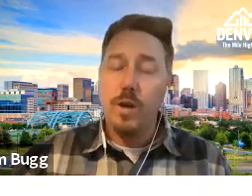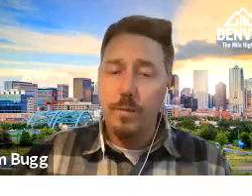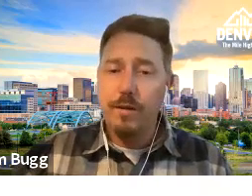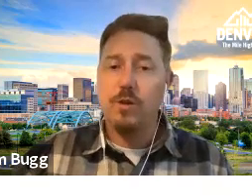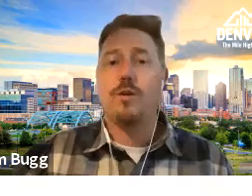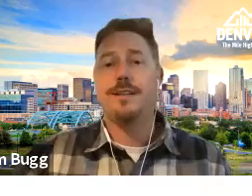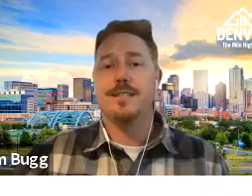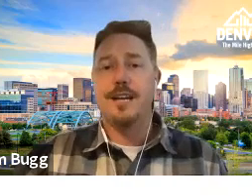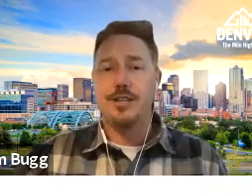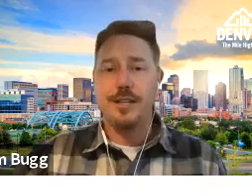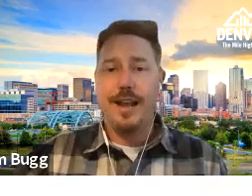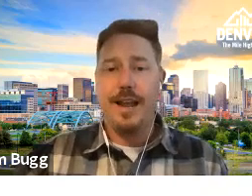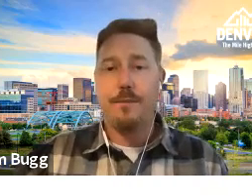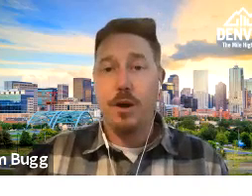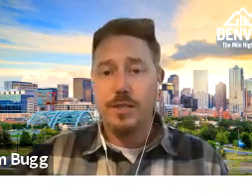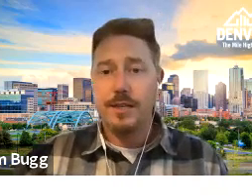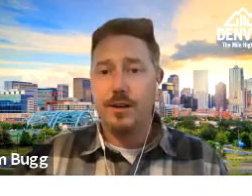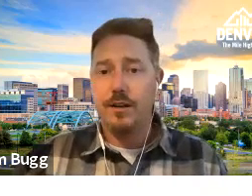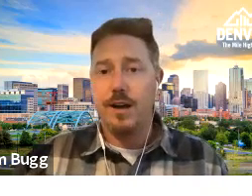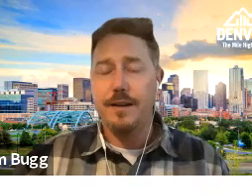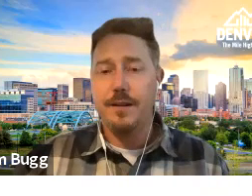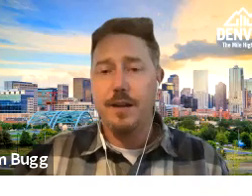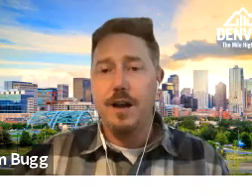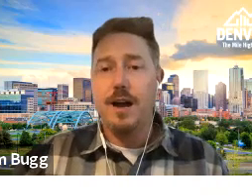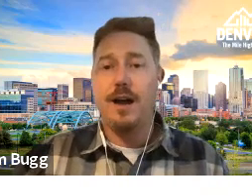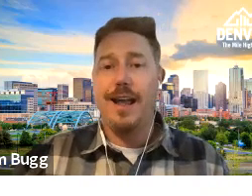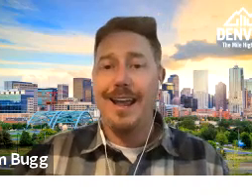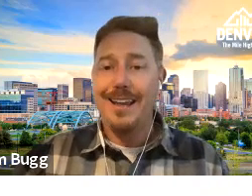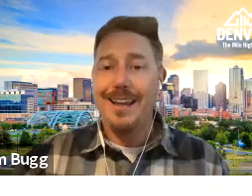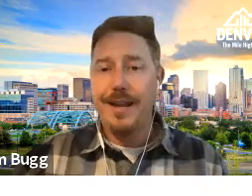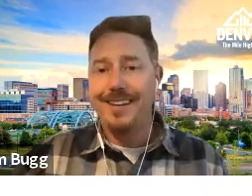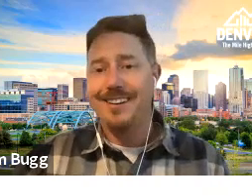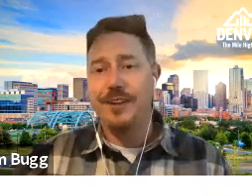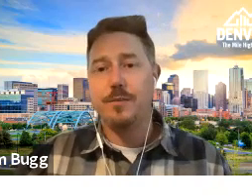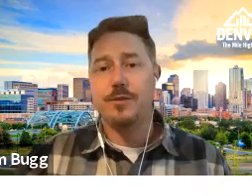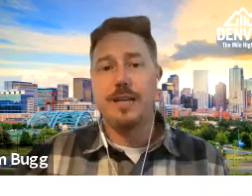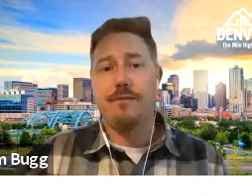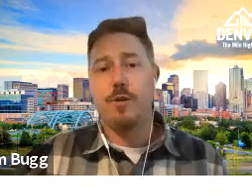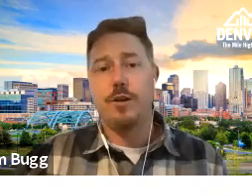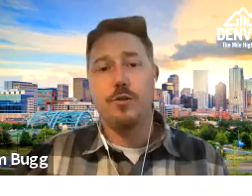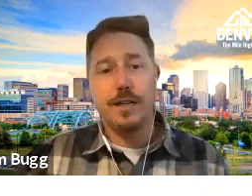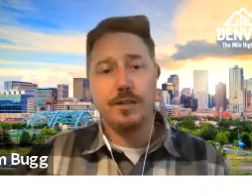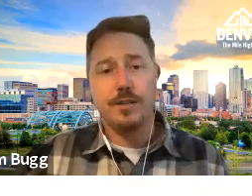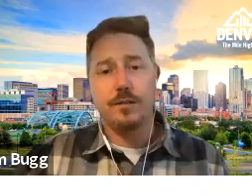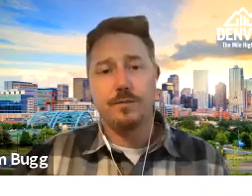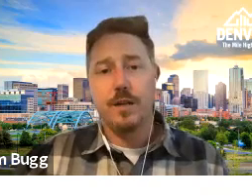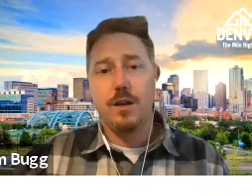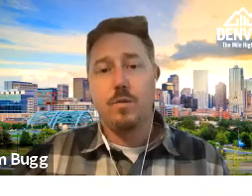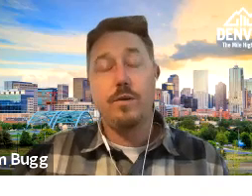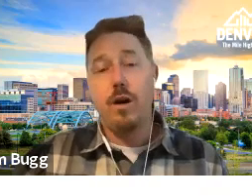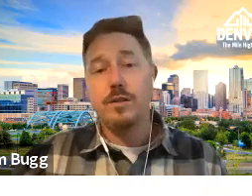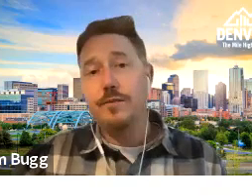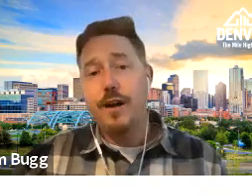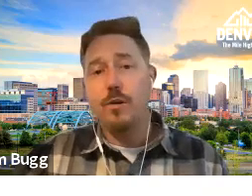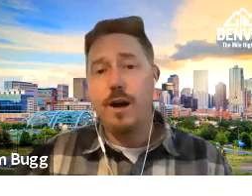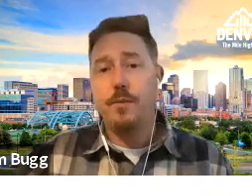We will be recording this session and posting it online and making it available to everyone who registered. We